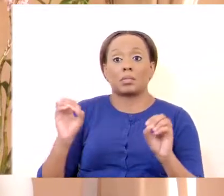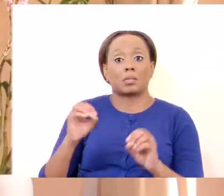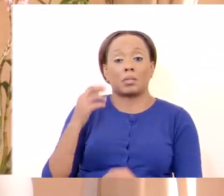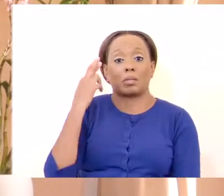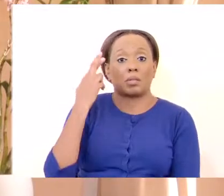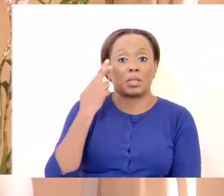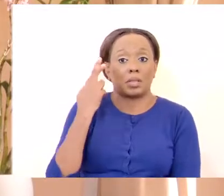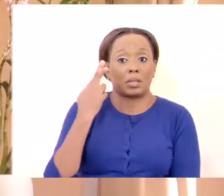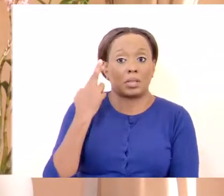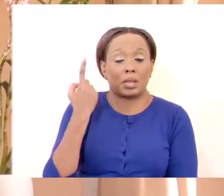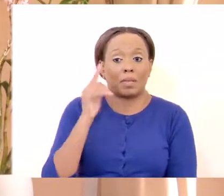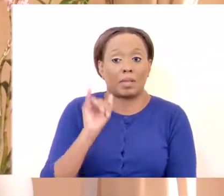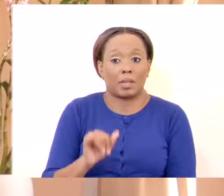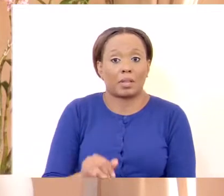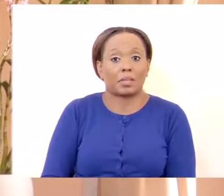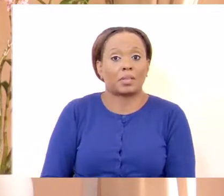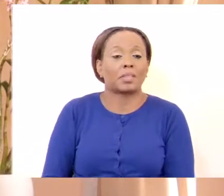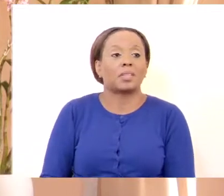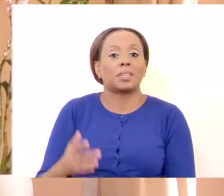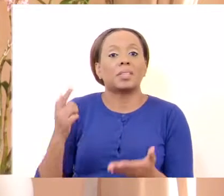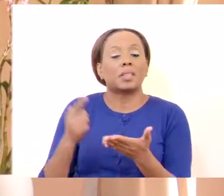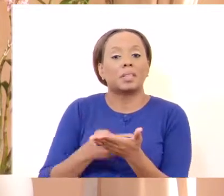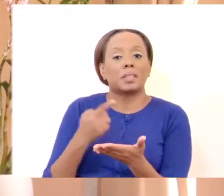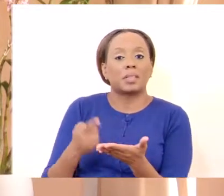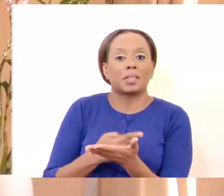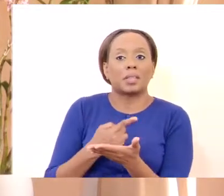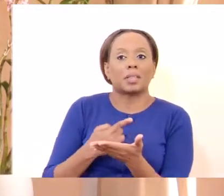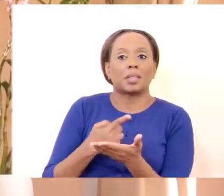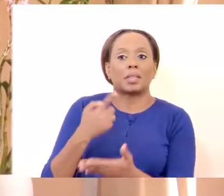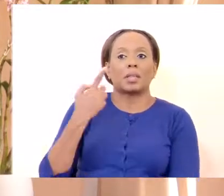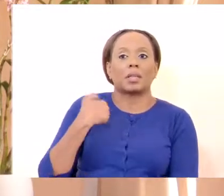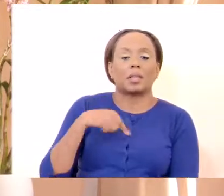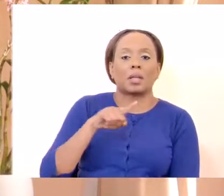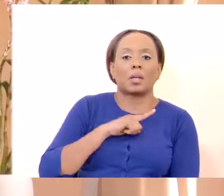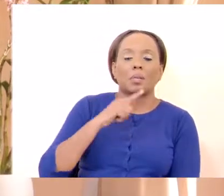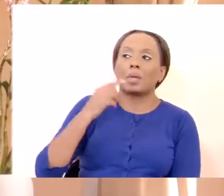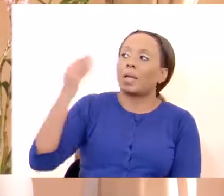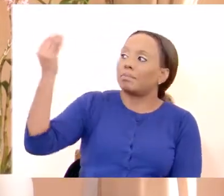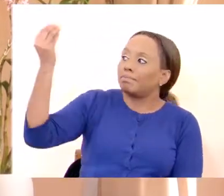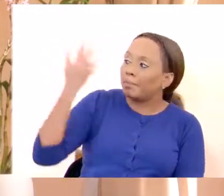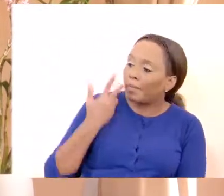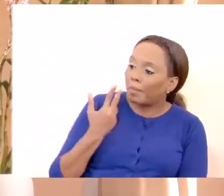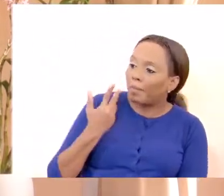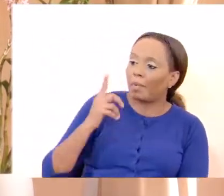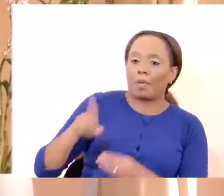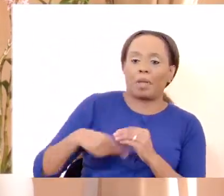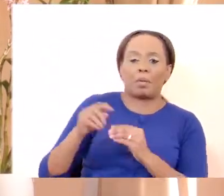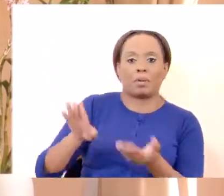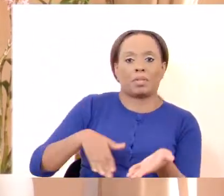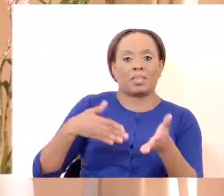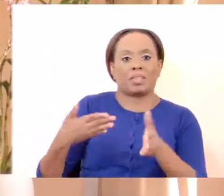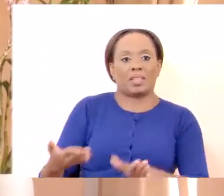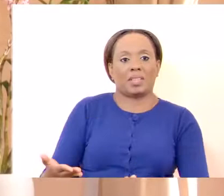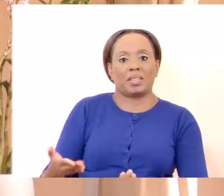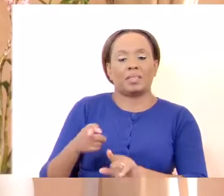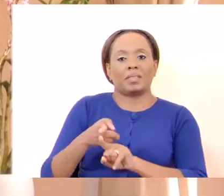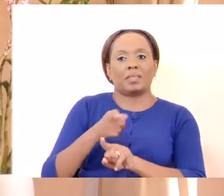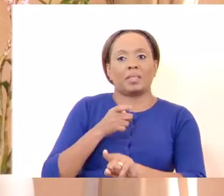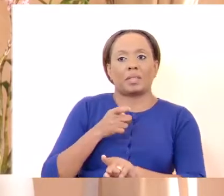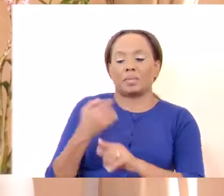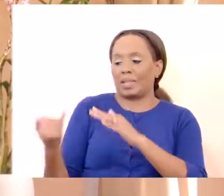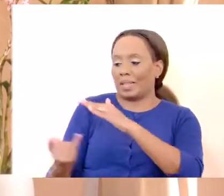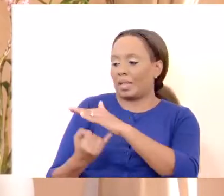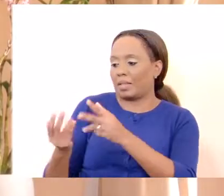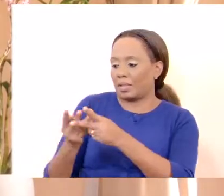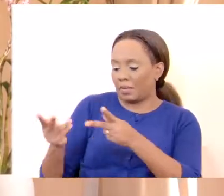behind that at all. What happens is that we get the information relating to deaths from the